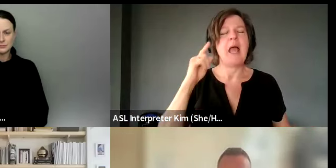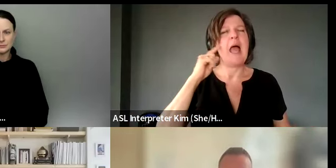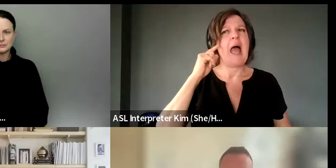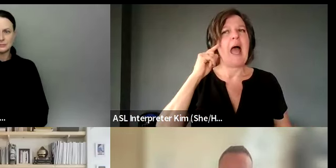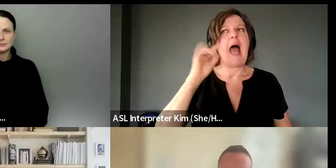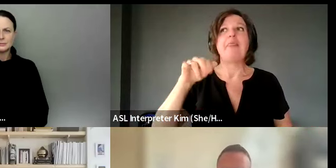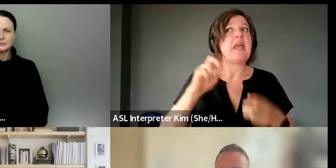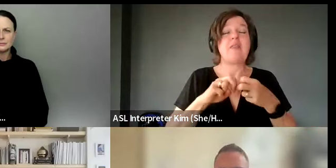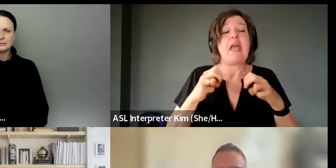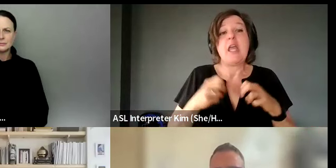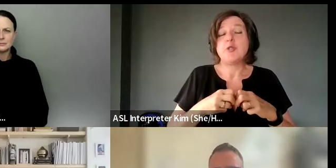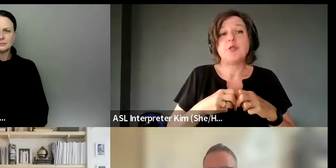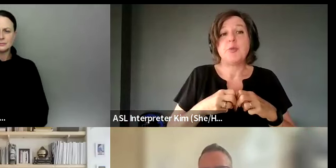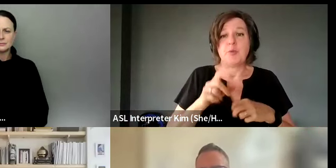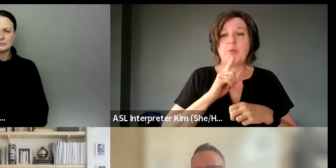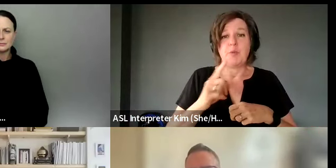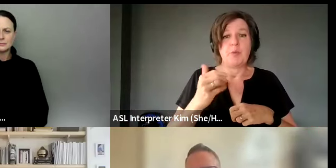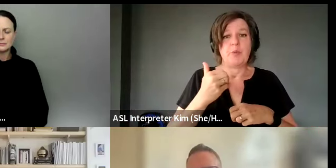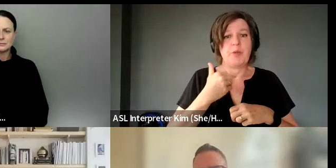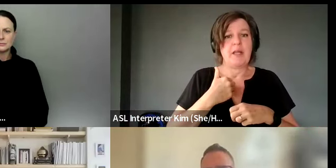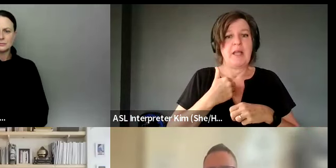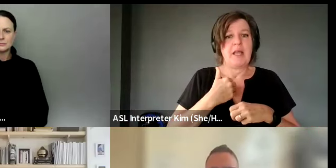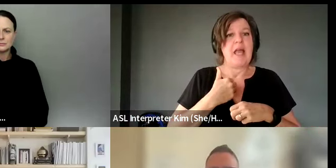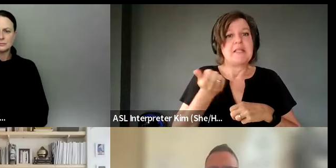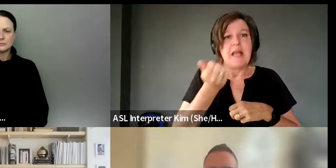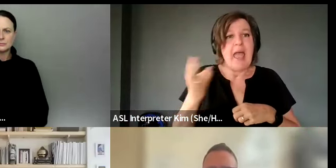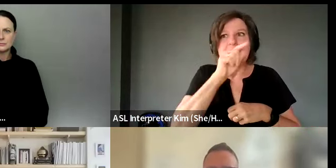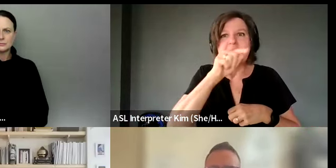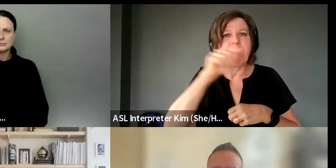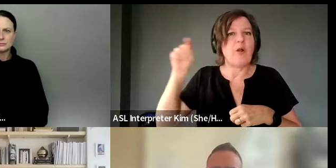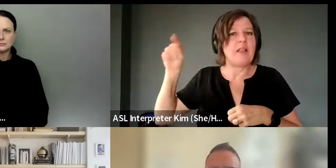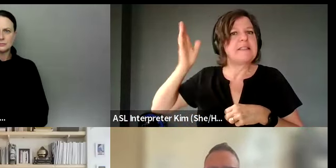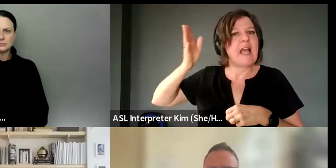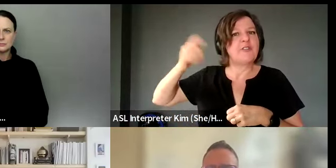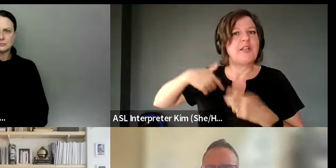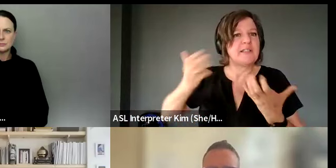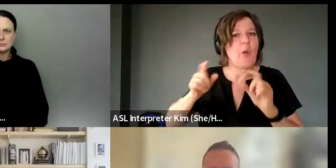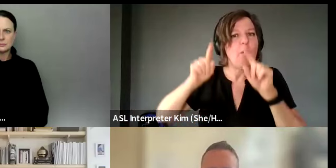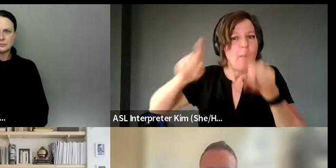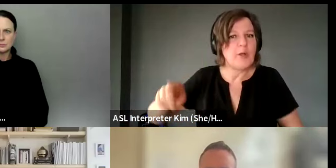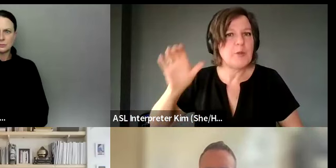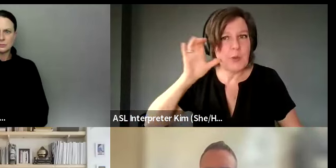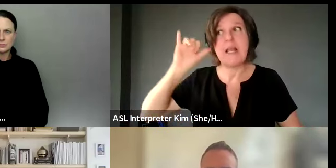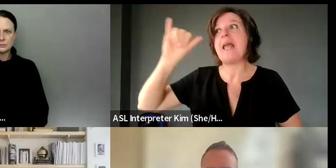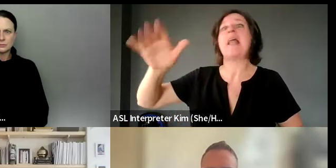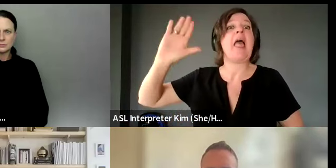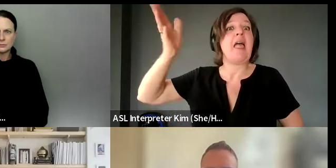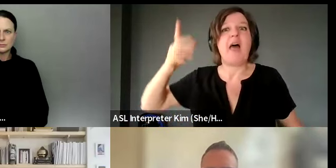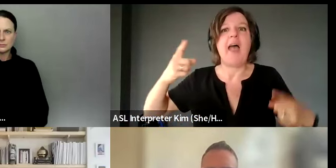was like I had like a couple of sessions that I wanted to attend, and those sessions clashed with my exact